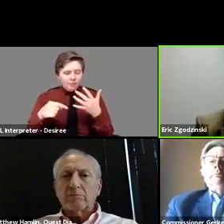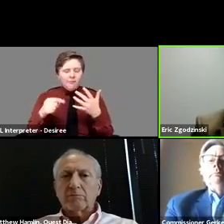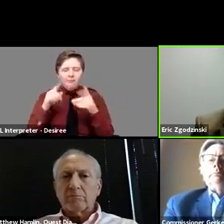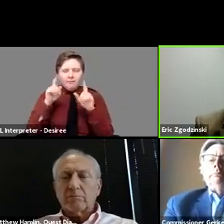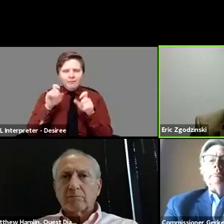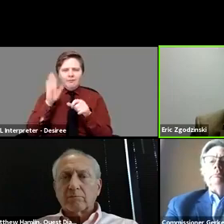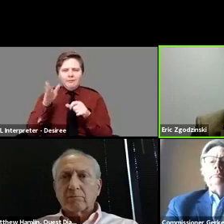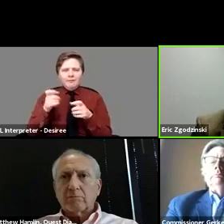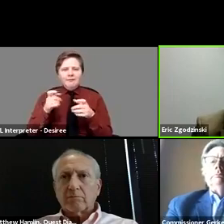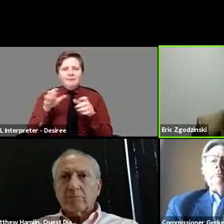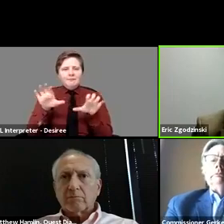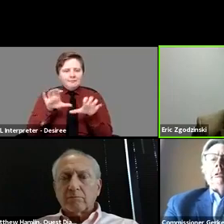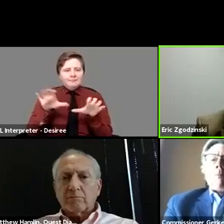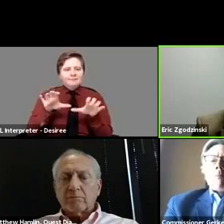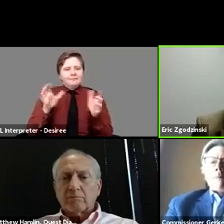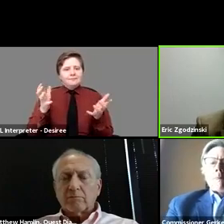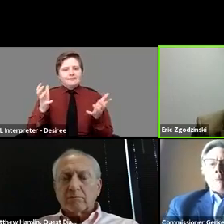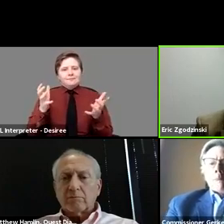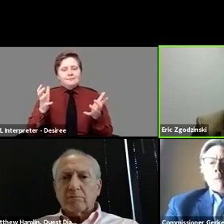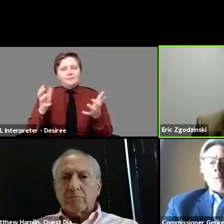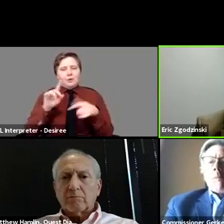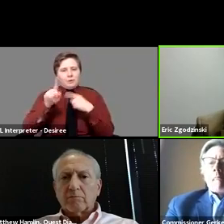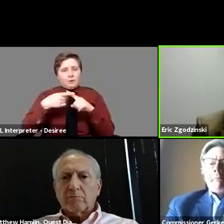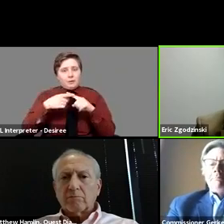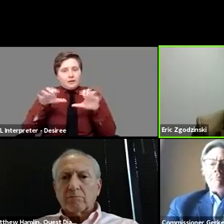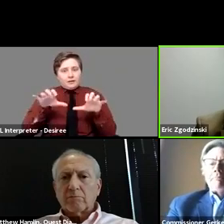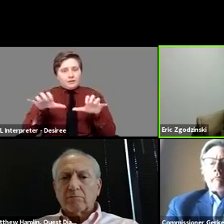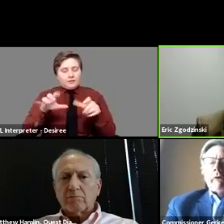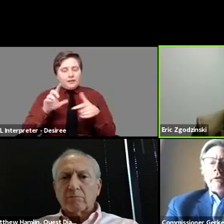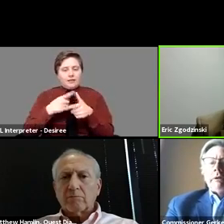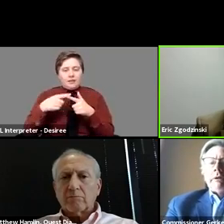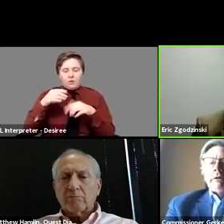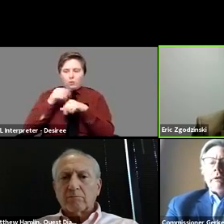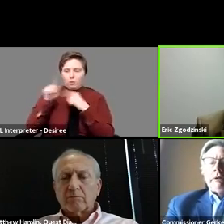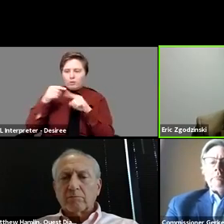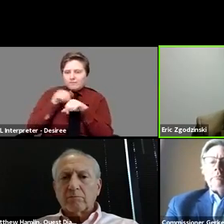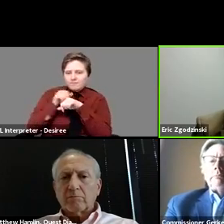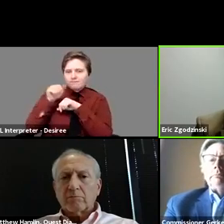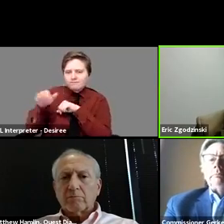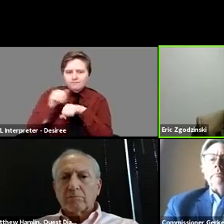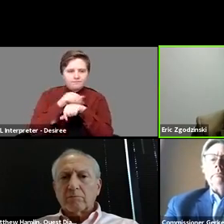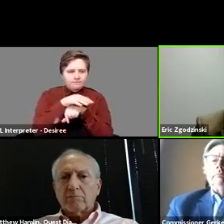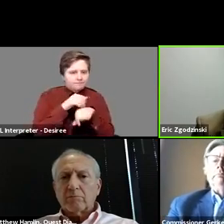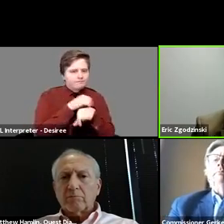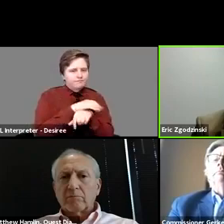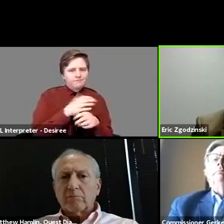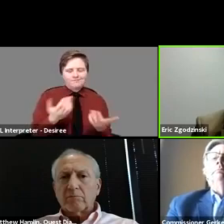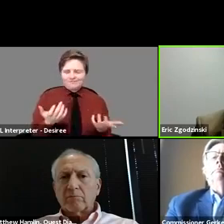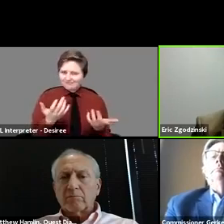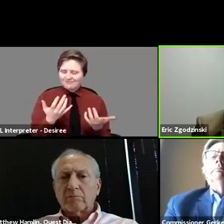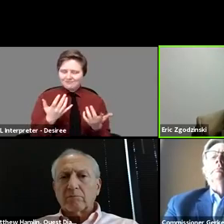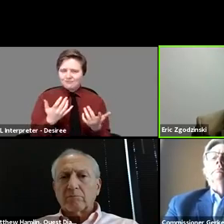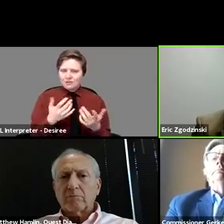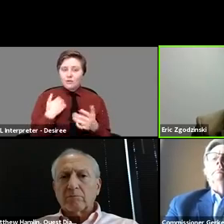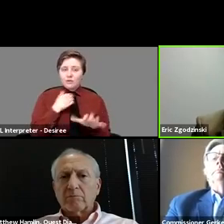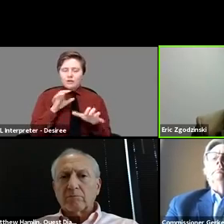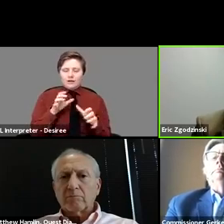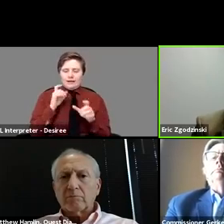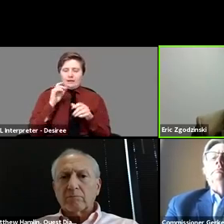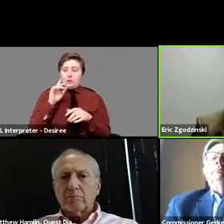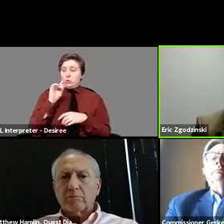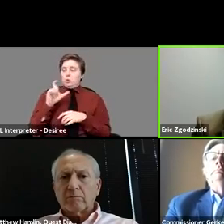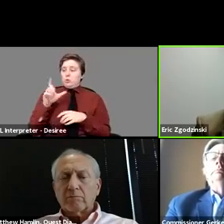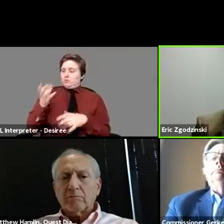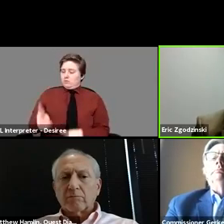be undertaken, when they're taken, and then when they're shipped out. So really, what we've done is given this huge tool